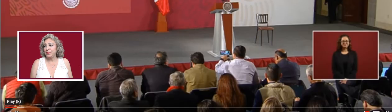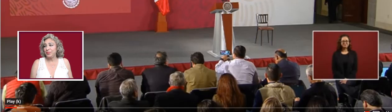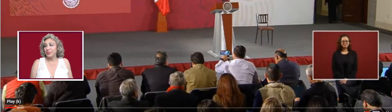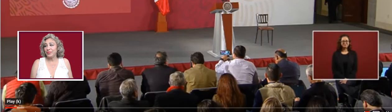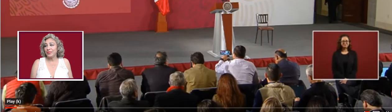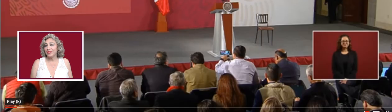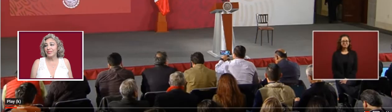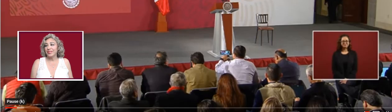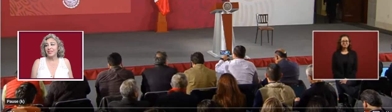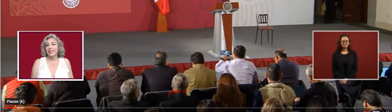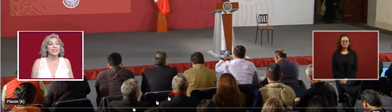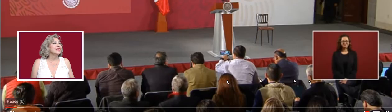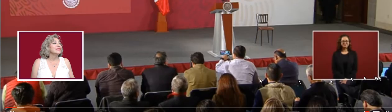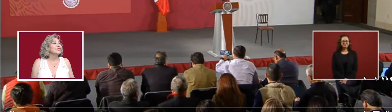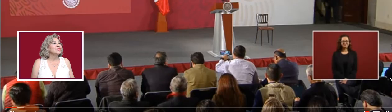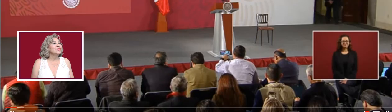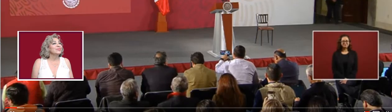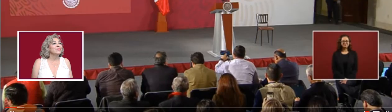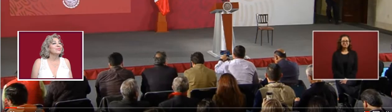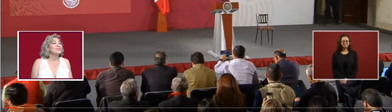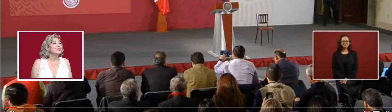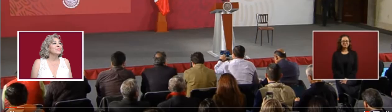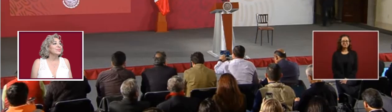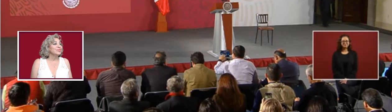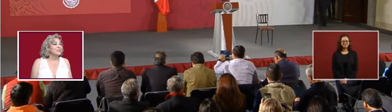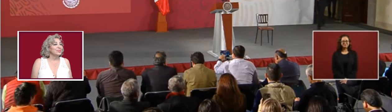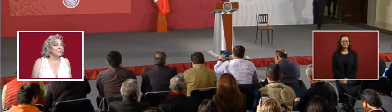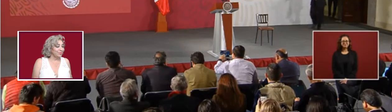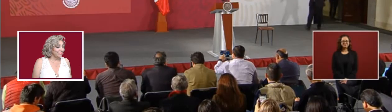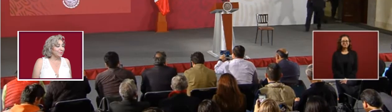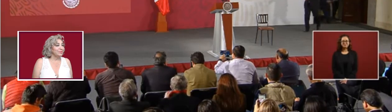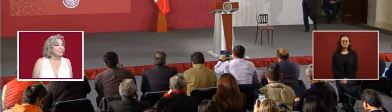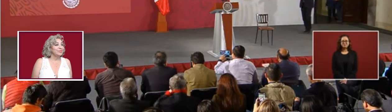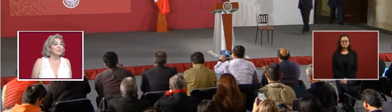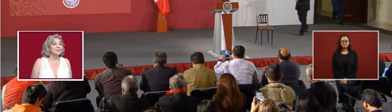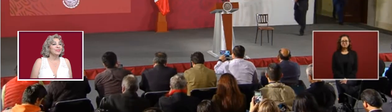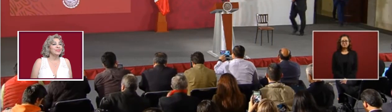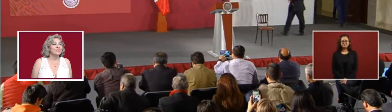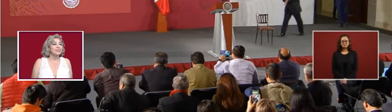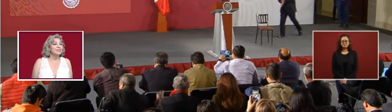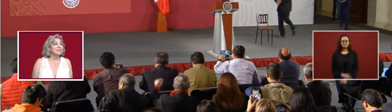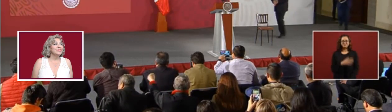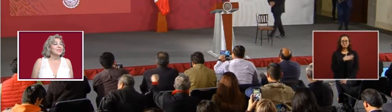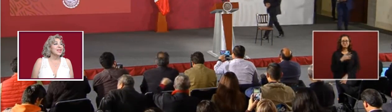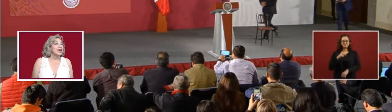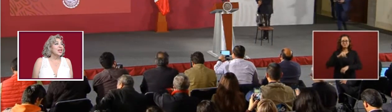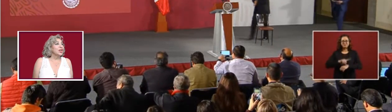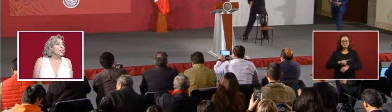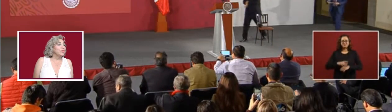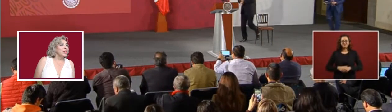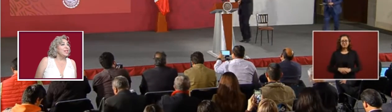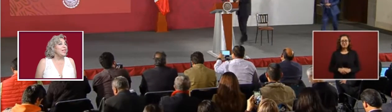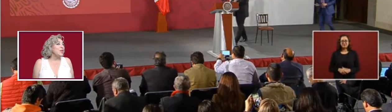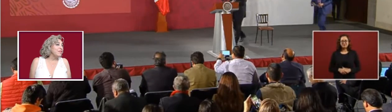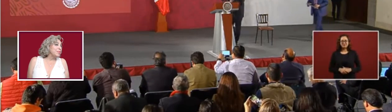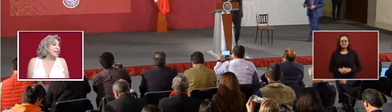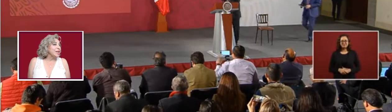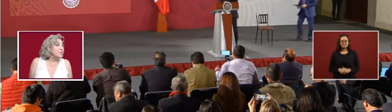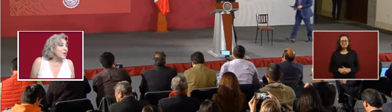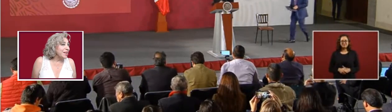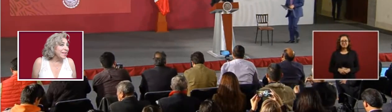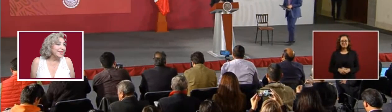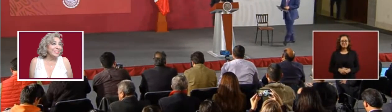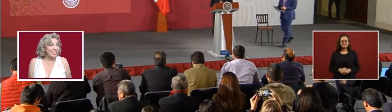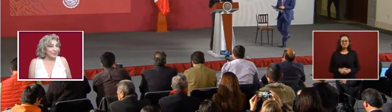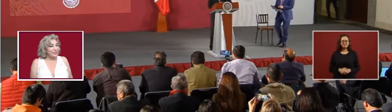well hello everybody